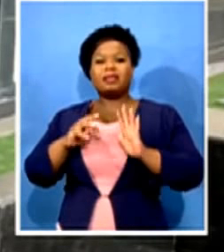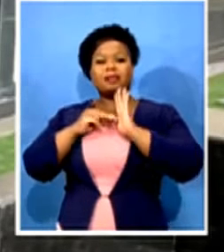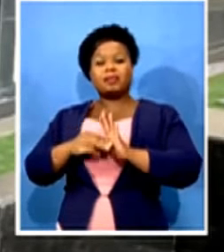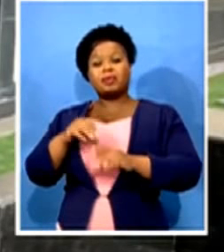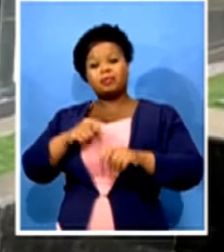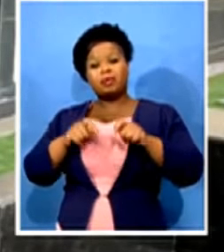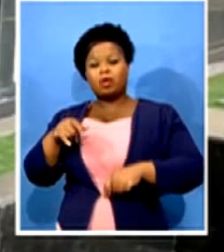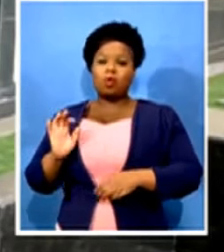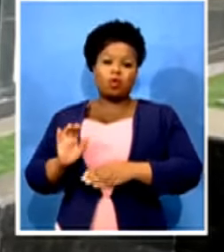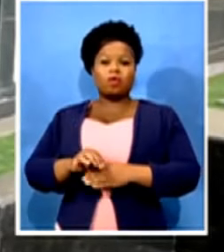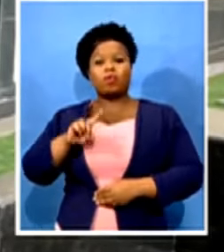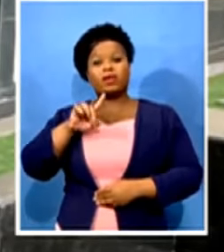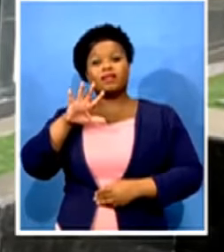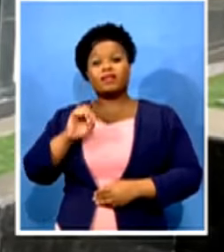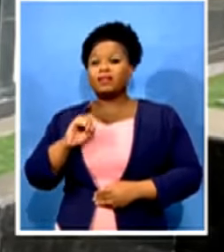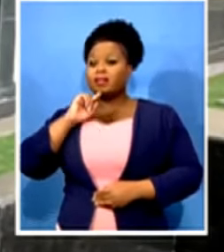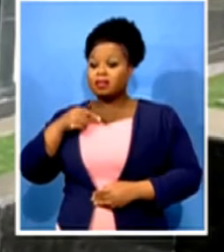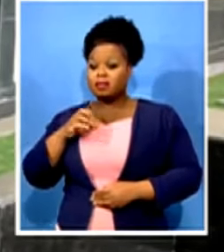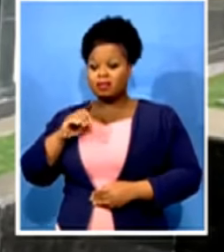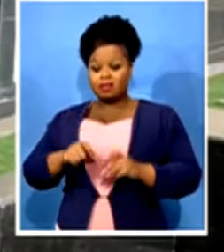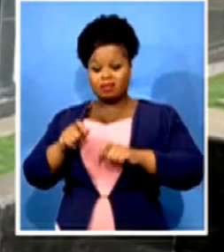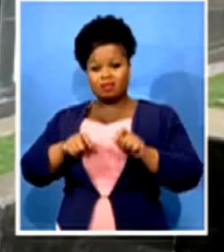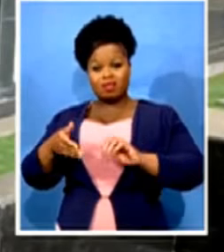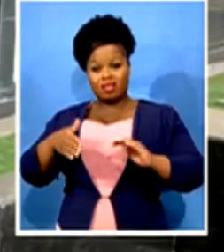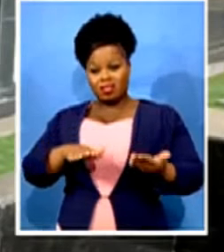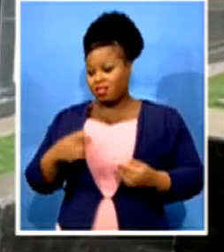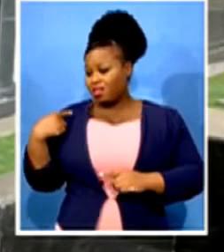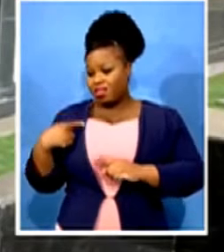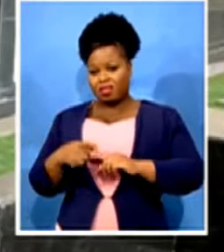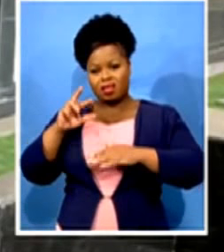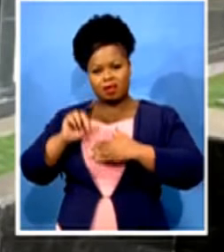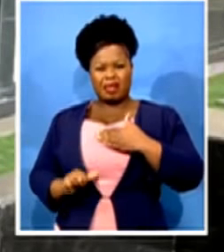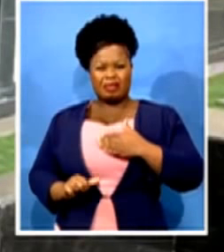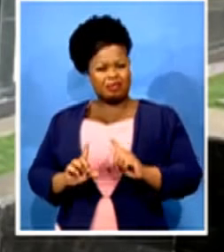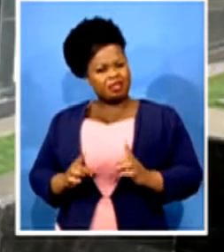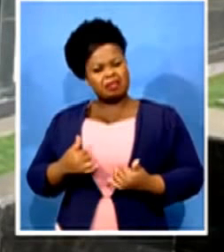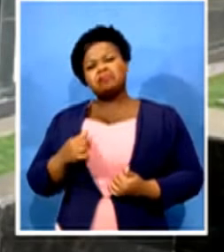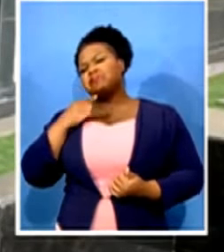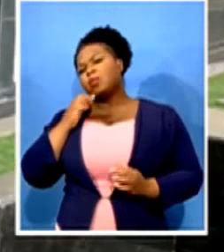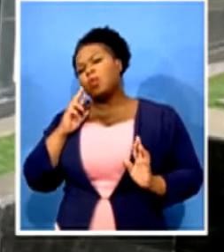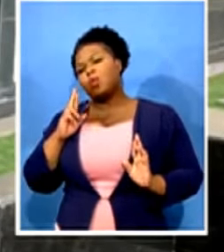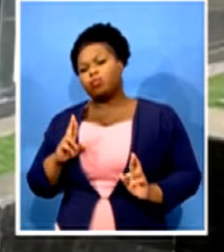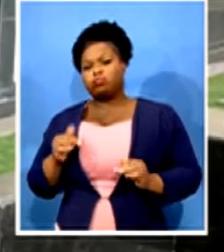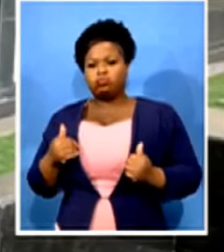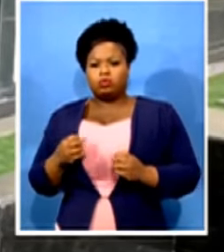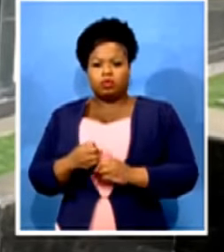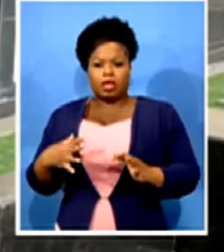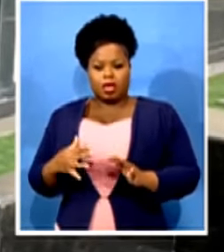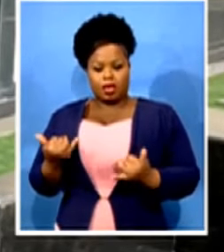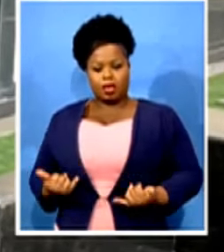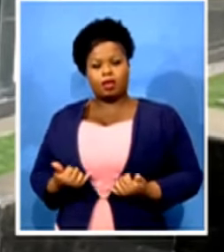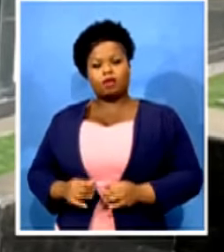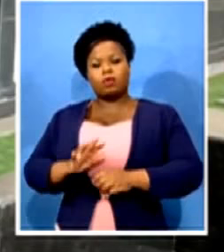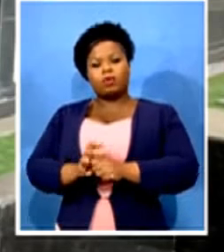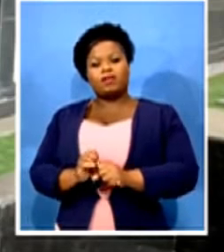in the last 8 months. And he expressed hope that this was the beginning of the end for COVID-19 here in the country.